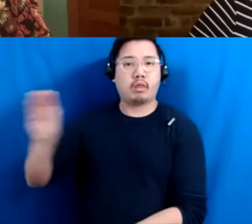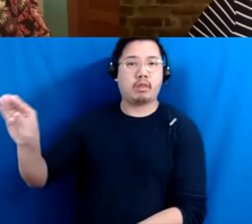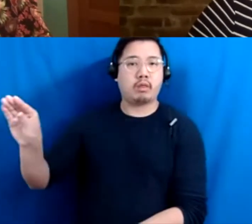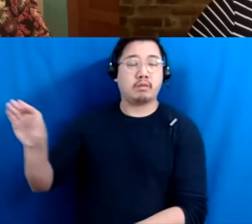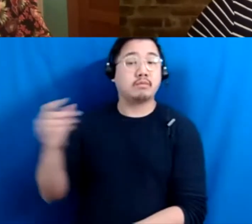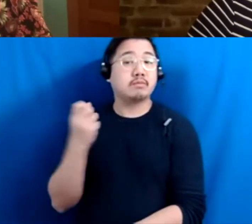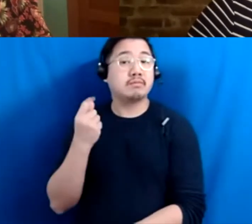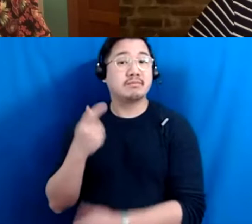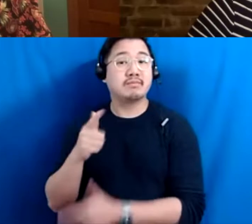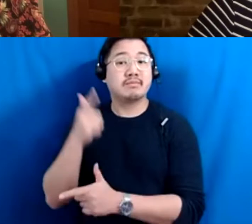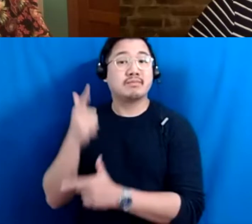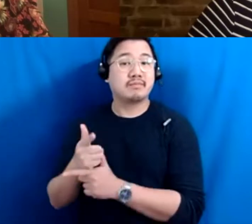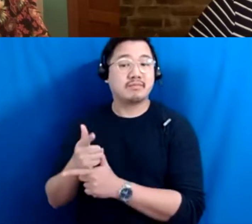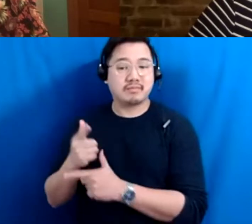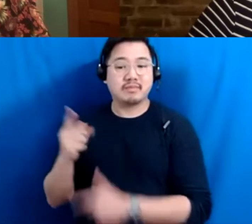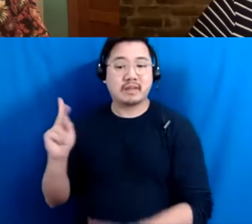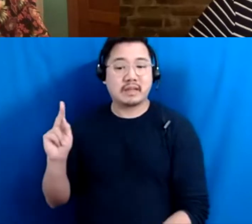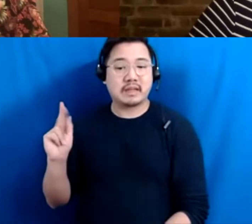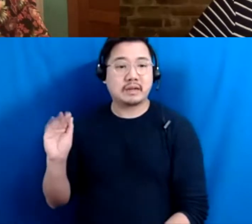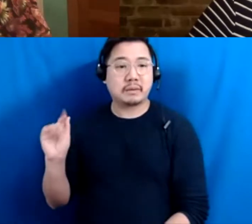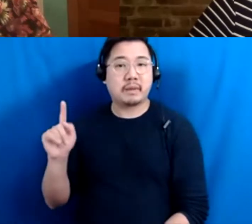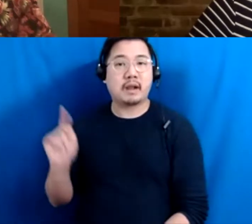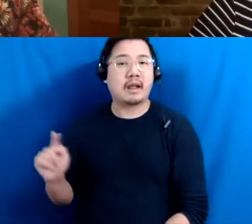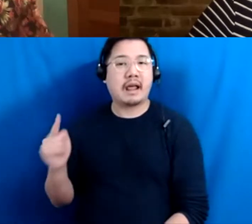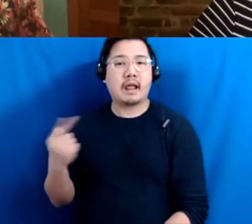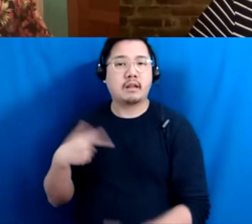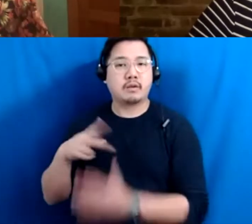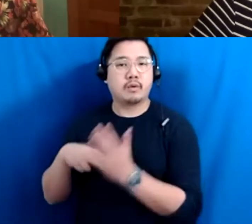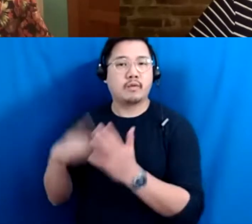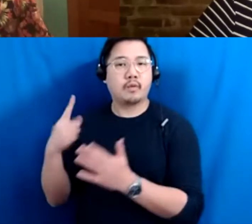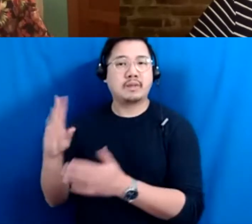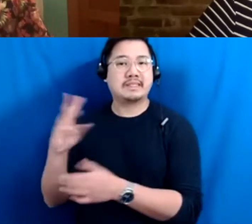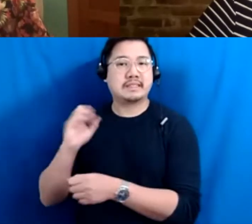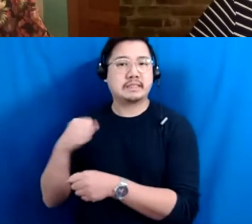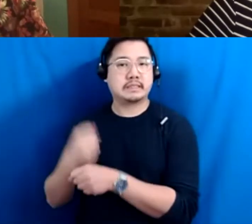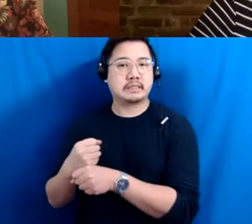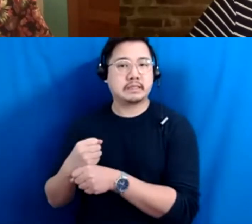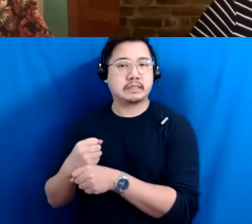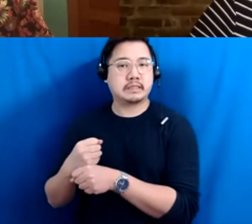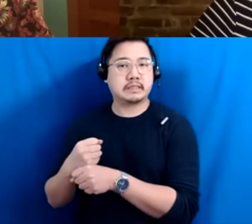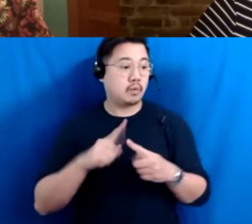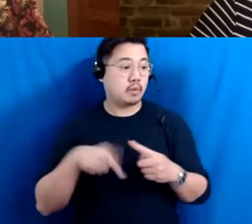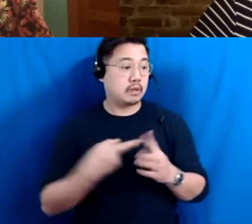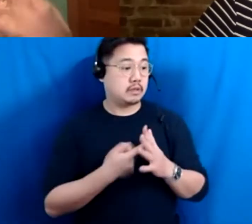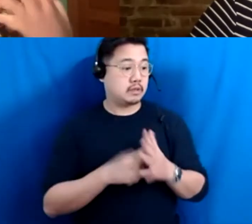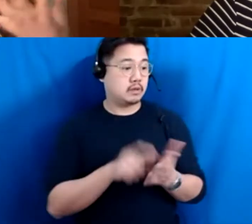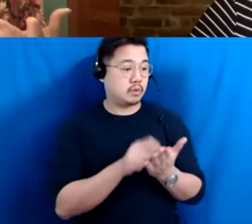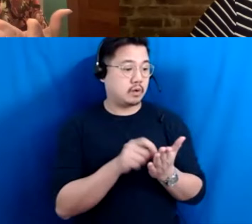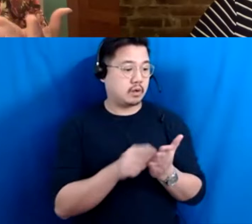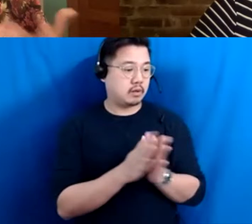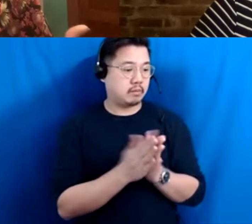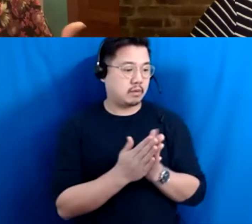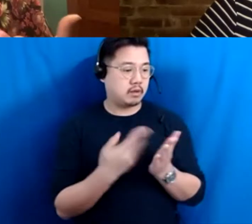Brothers Karamazov for 6 years. And then after I started on it, I was able then to sort of find the thread